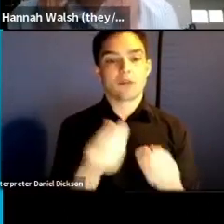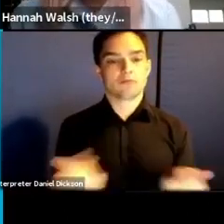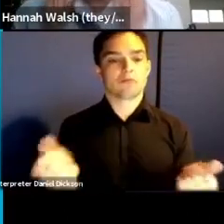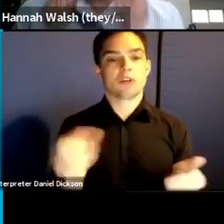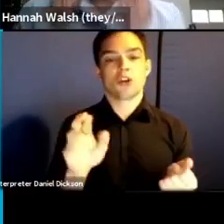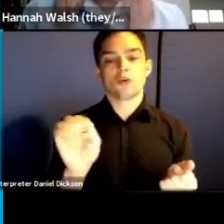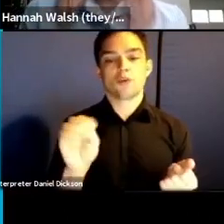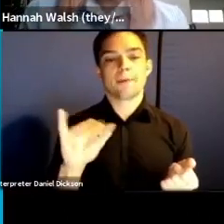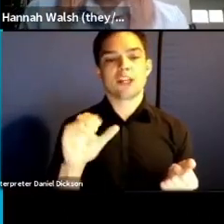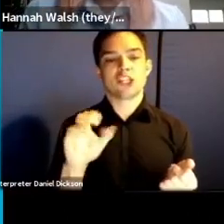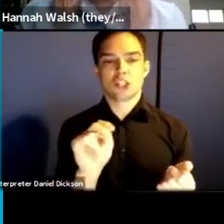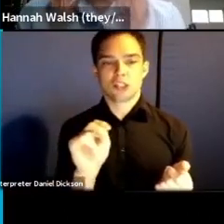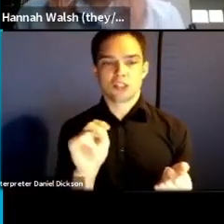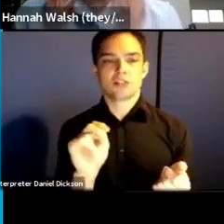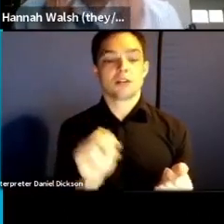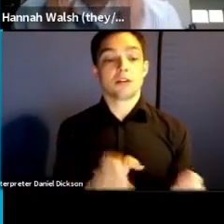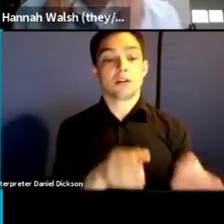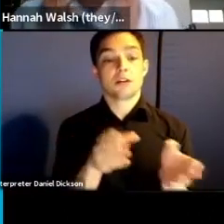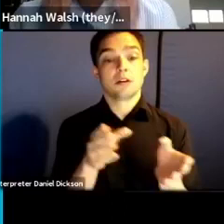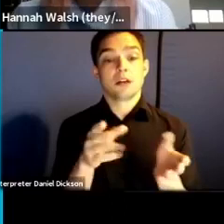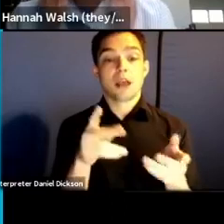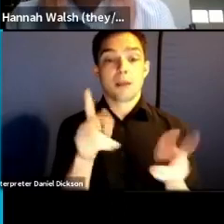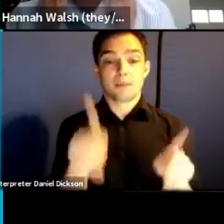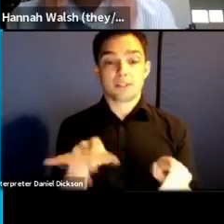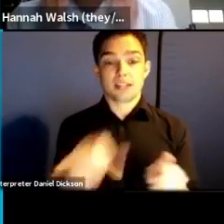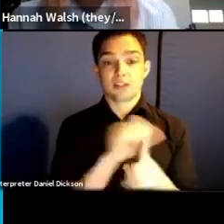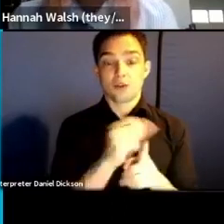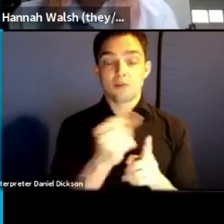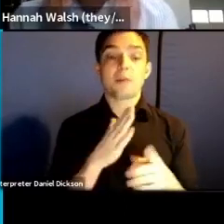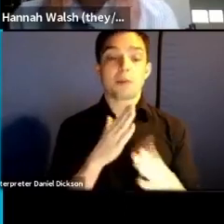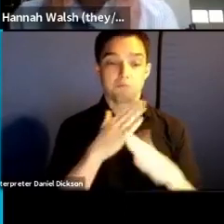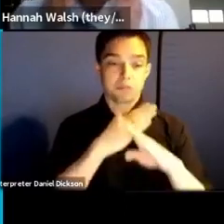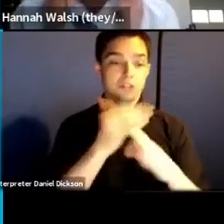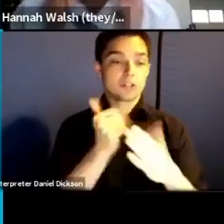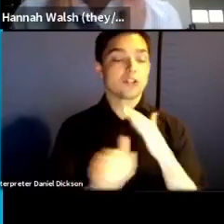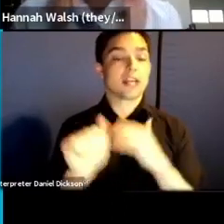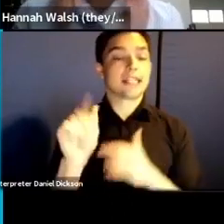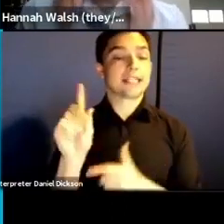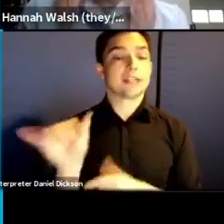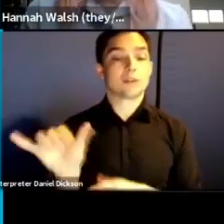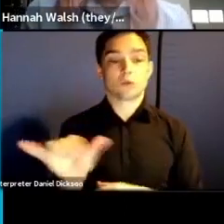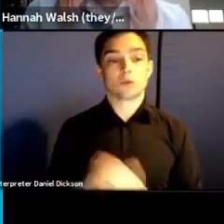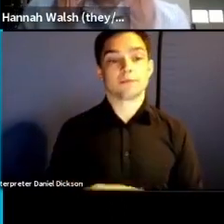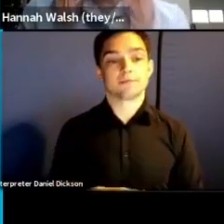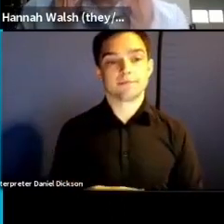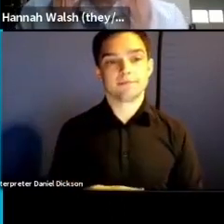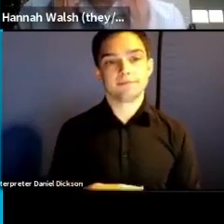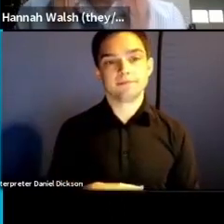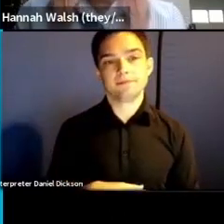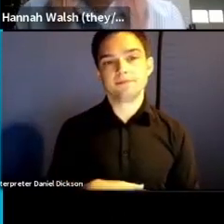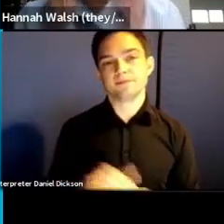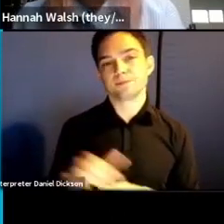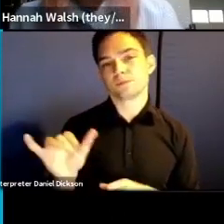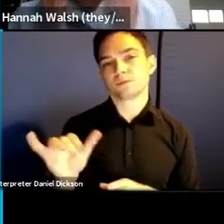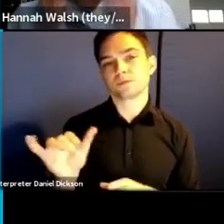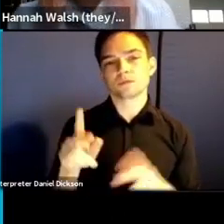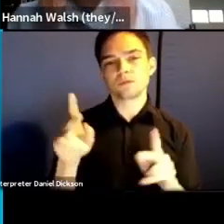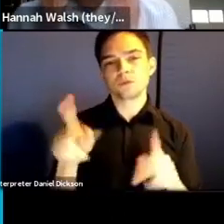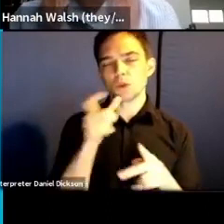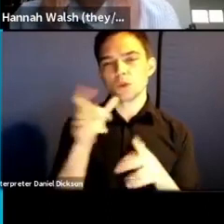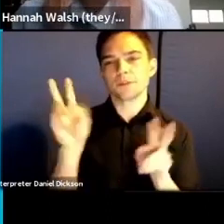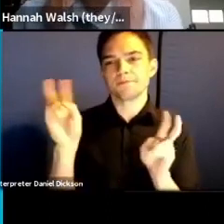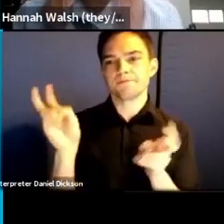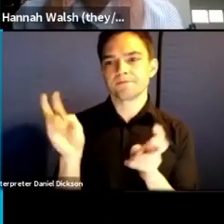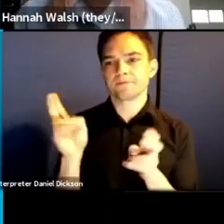remission. A person in that circumstance may have some protections under the ADA, as well as someone who's regarded as